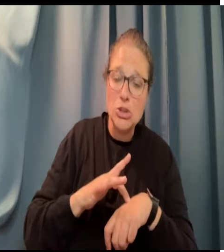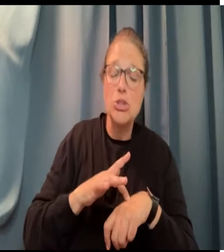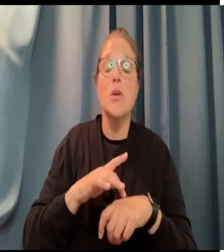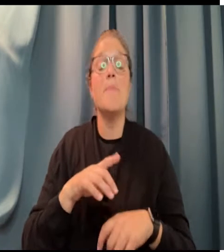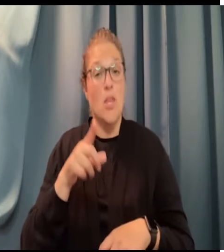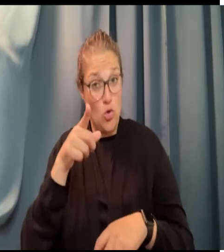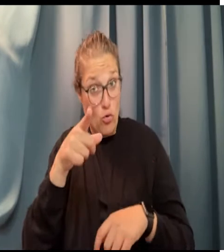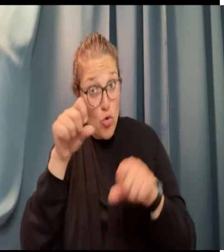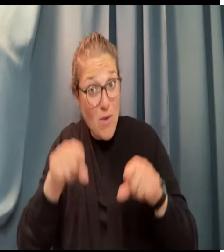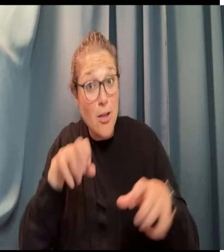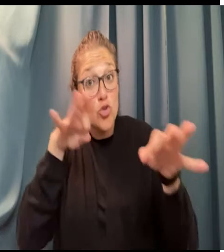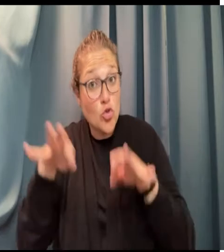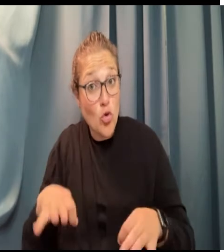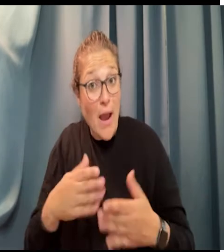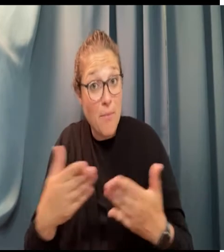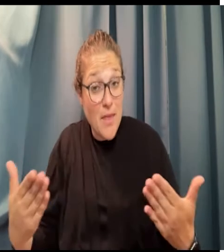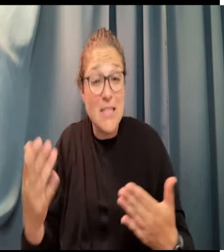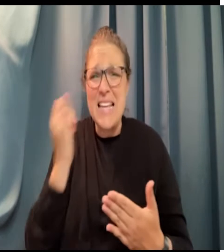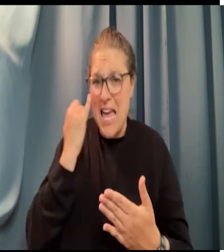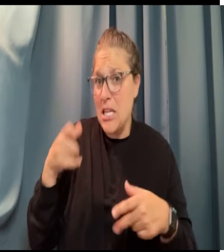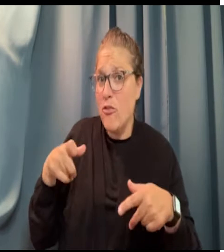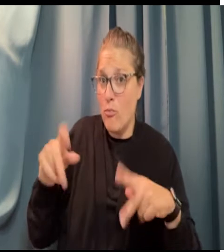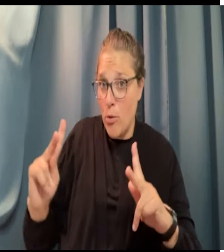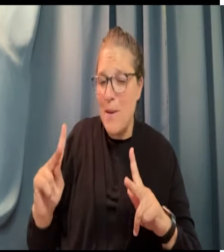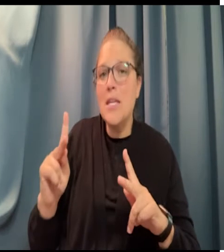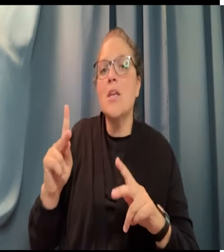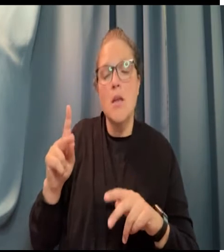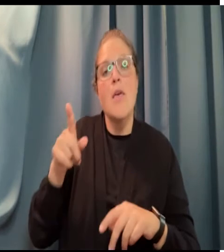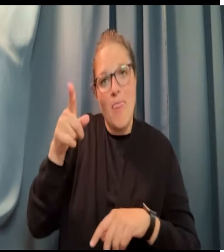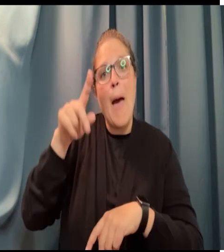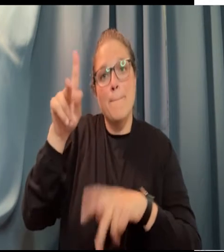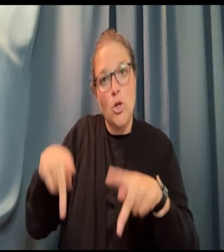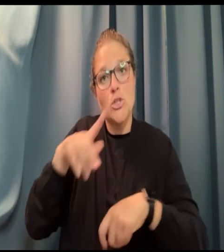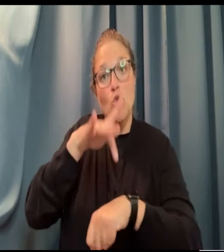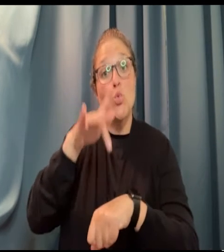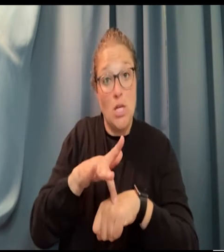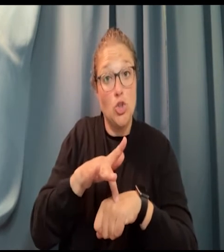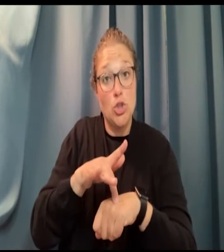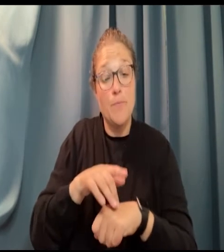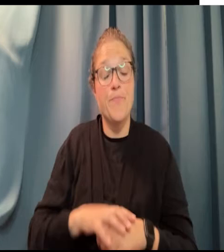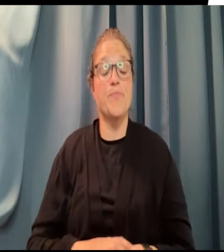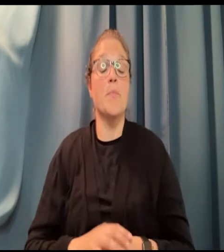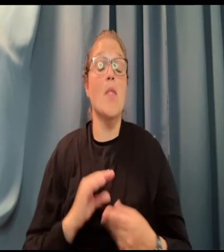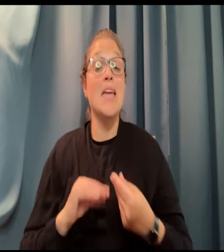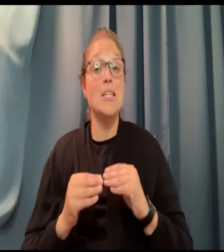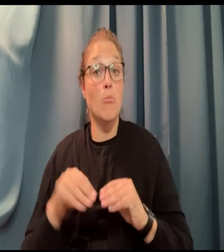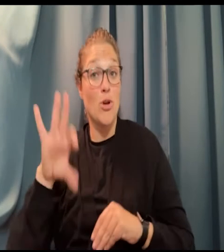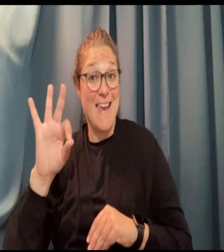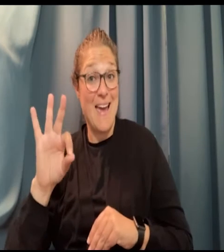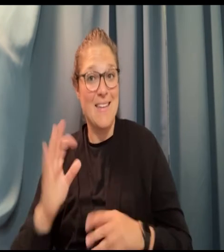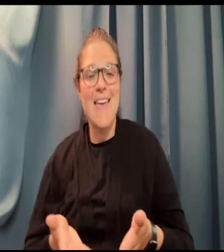Describe items, and if it's called for, let that person touch what is being described. Always ask if someone